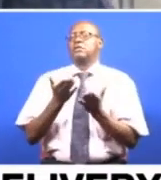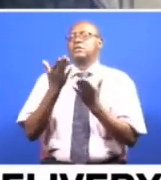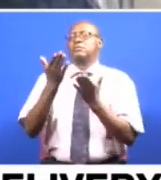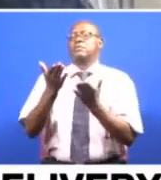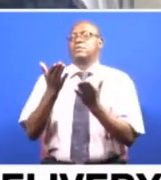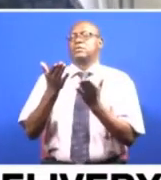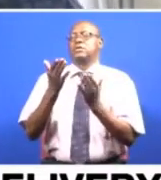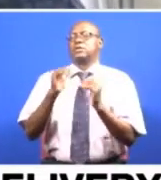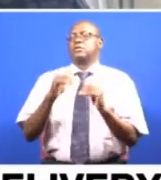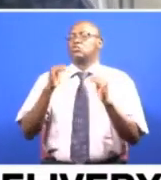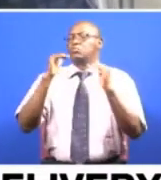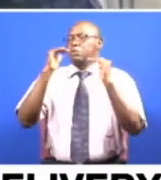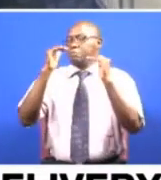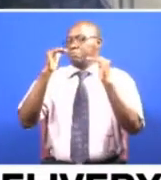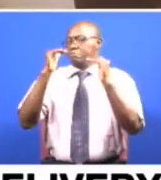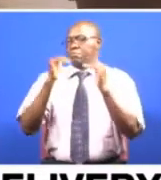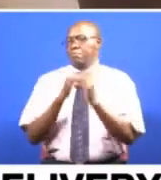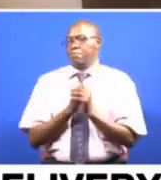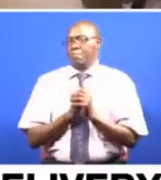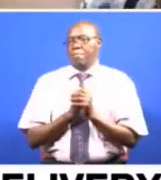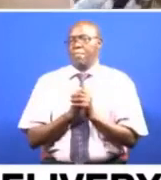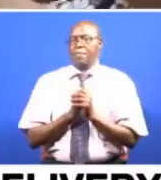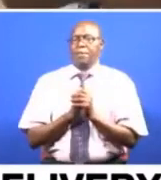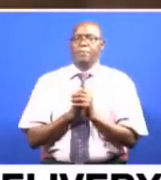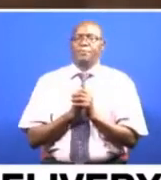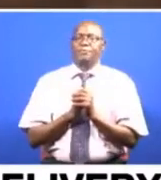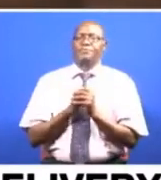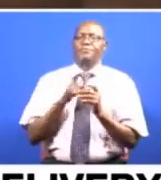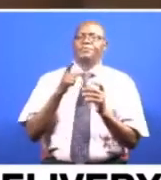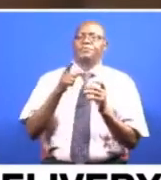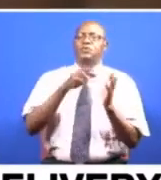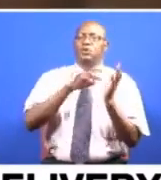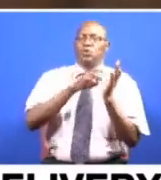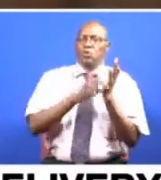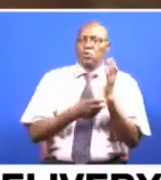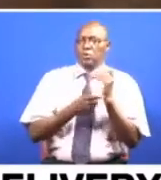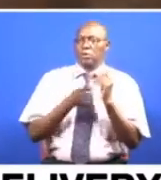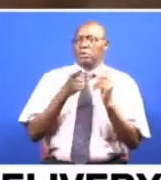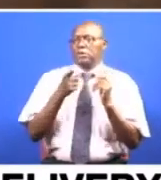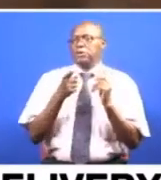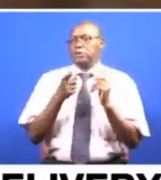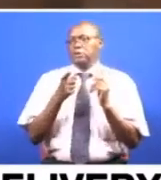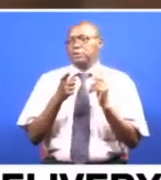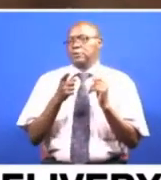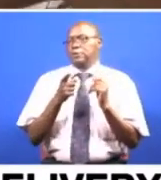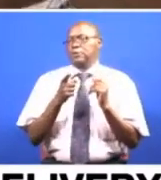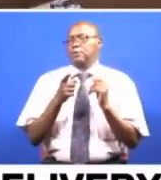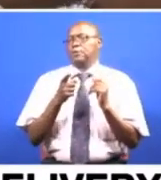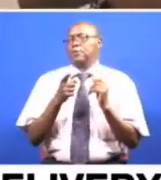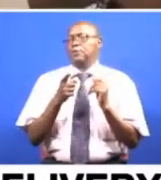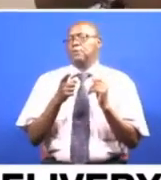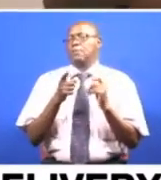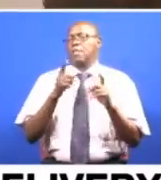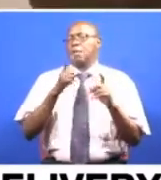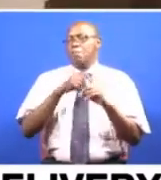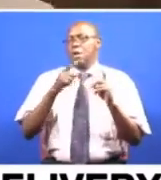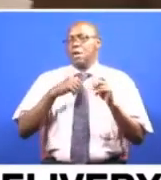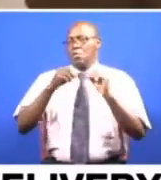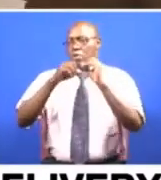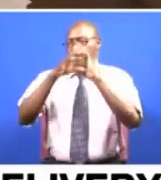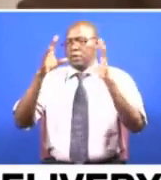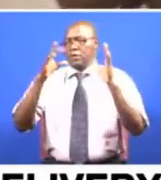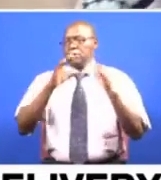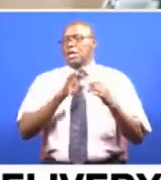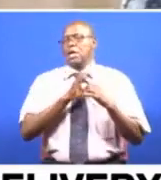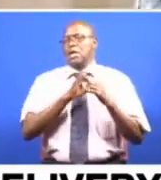supreme. It is not the contract that will transform the county, but our vision, culture,